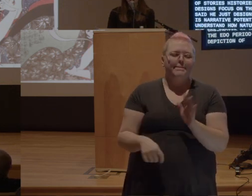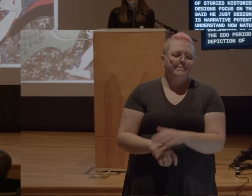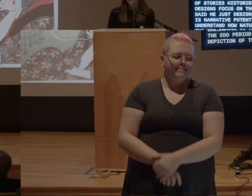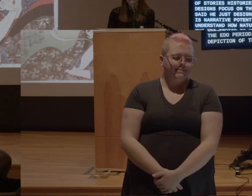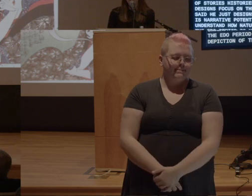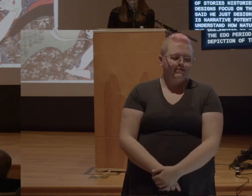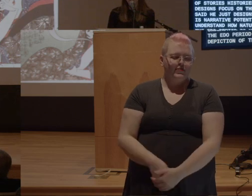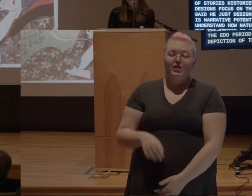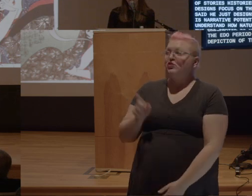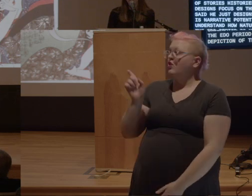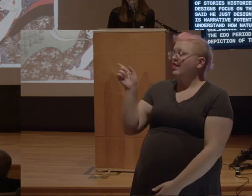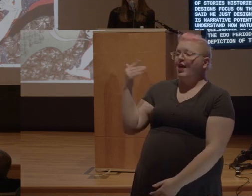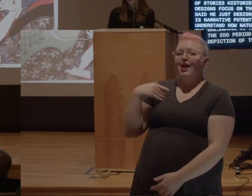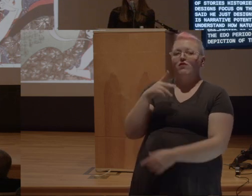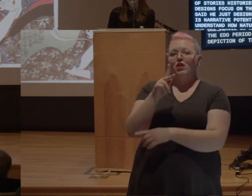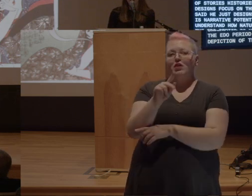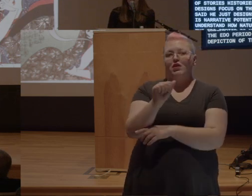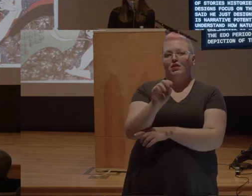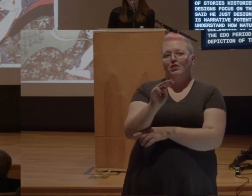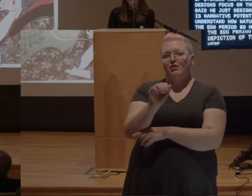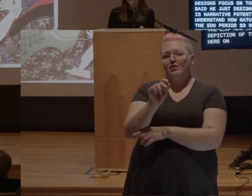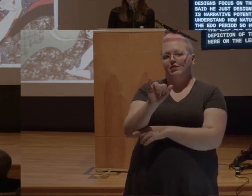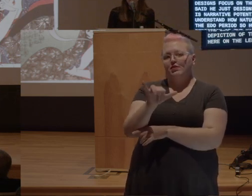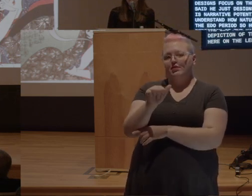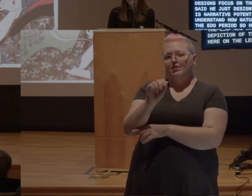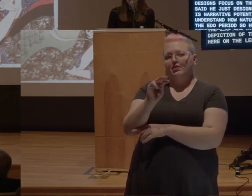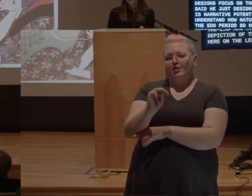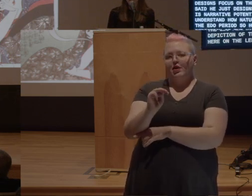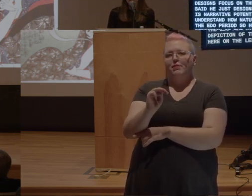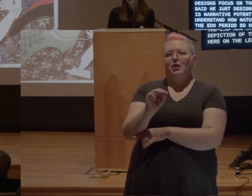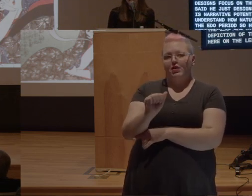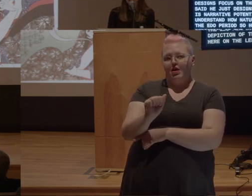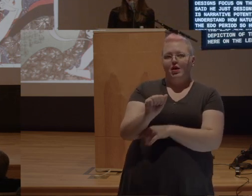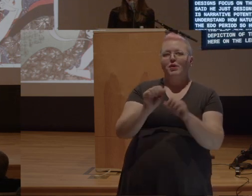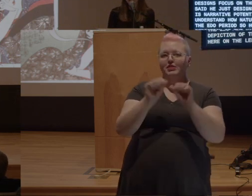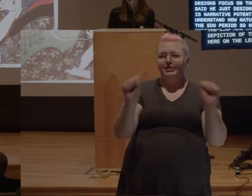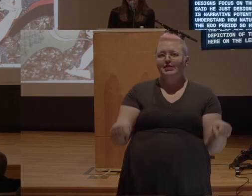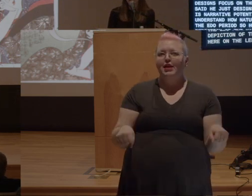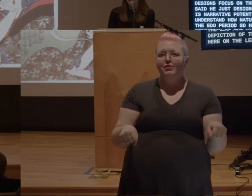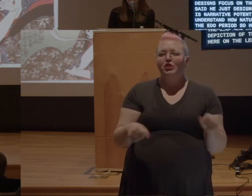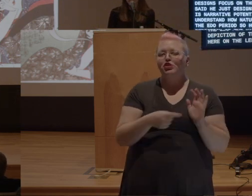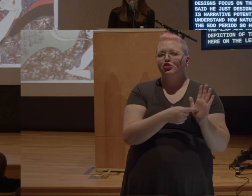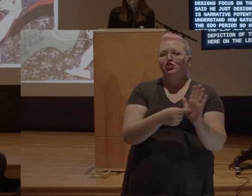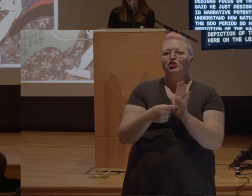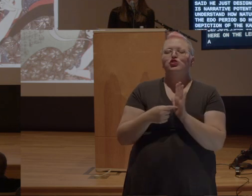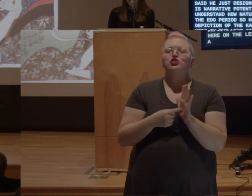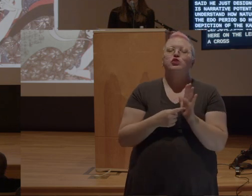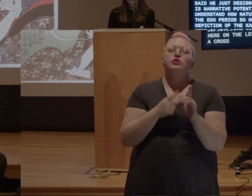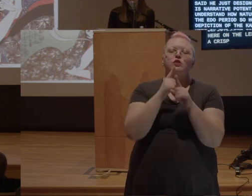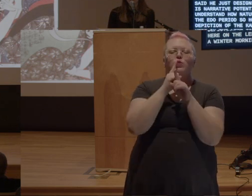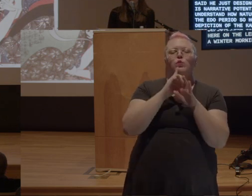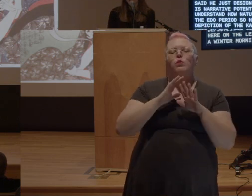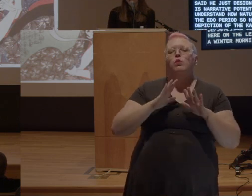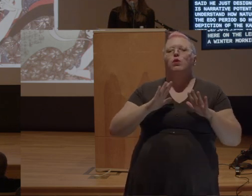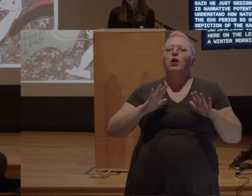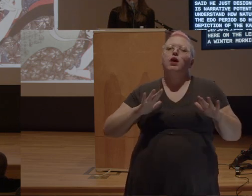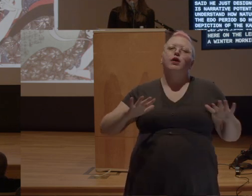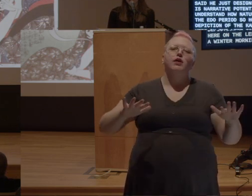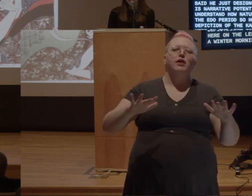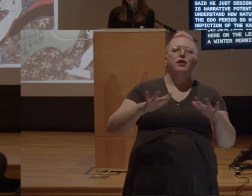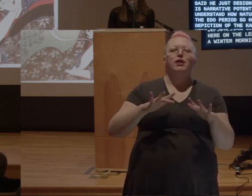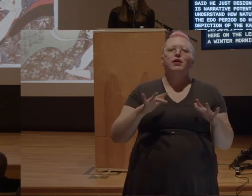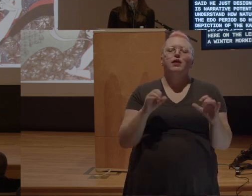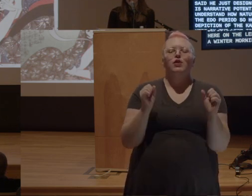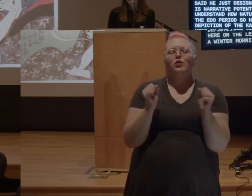Hiroshige's first depiction of the Kameyama post station, which is here on the left, evokes the serene atmosphere of a crisp winter morning on the road as